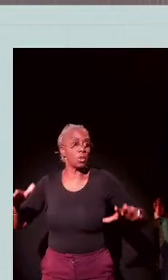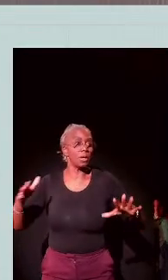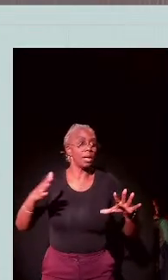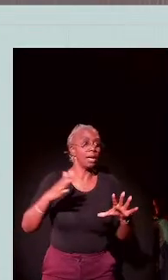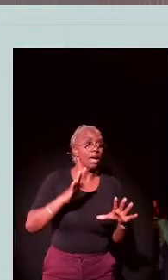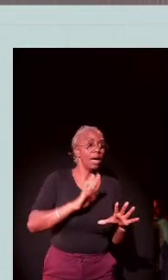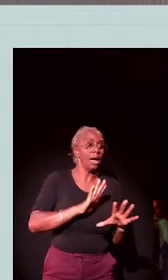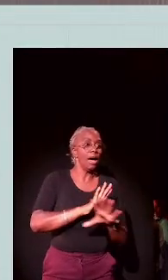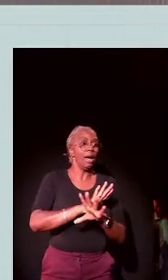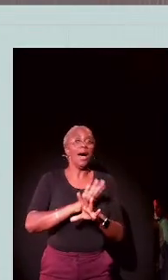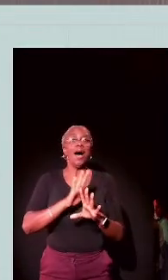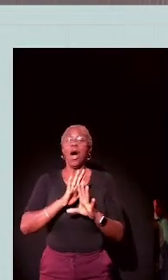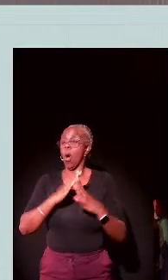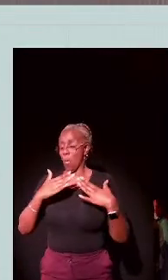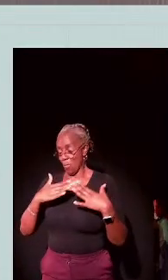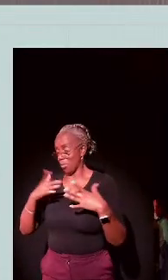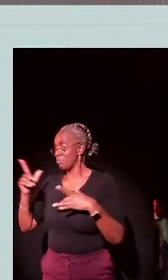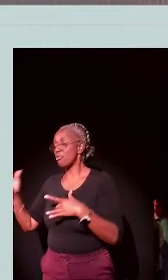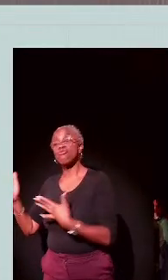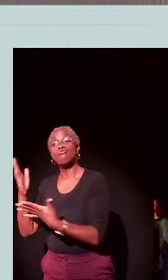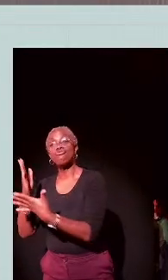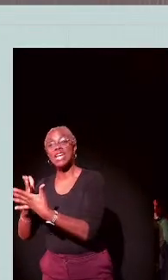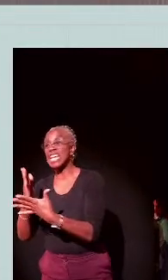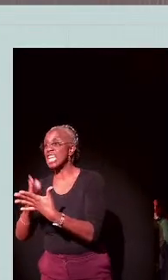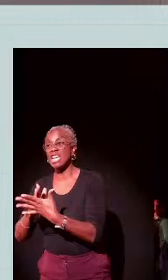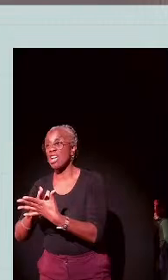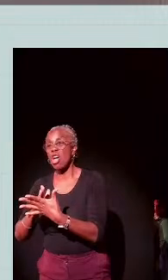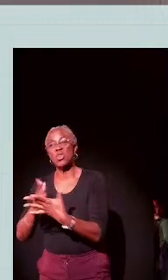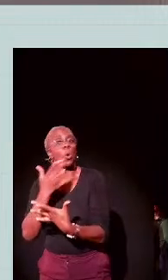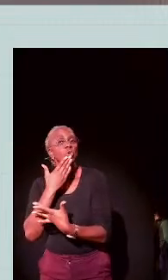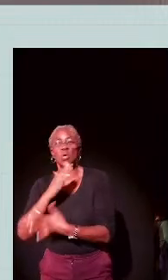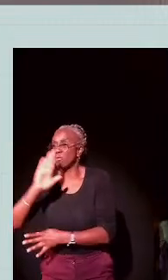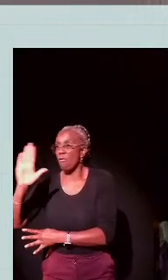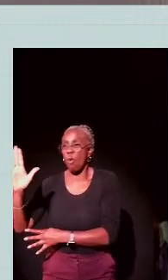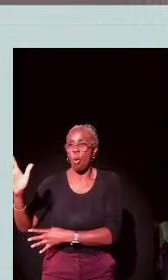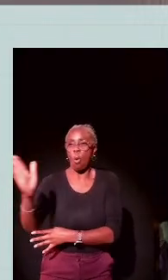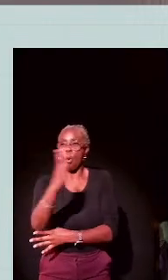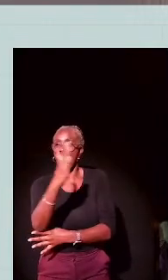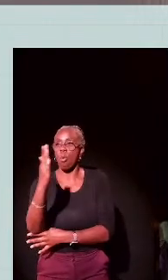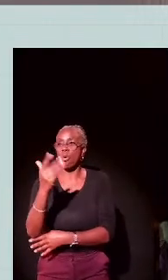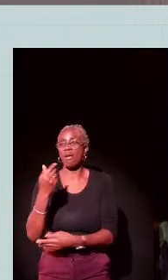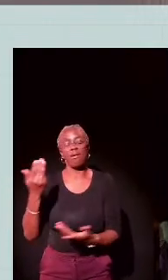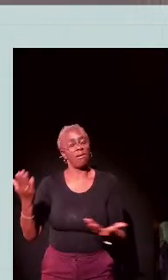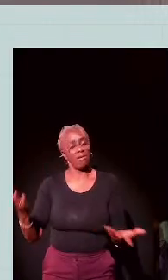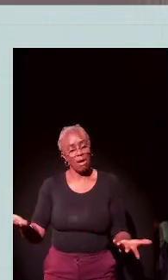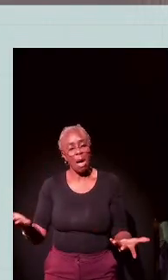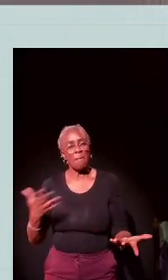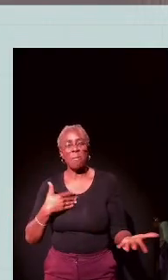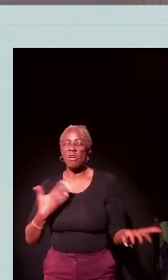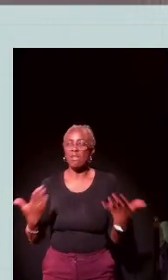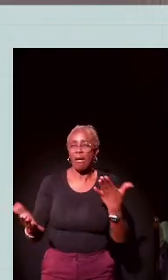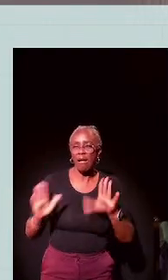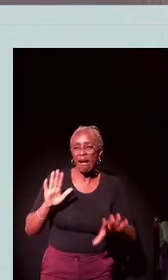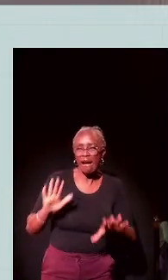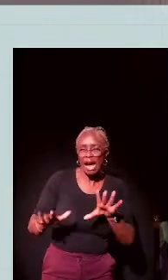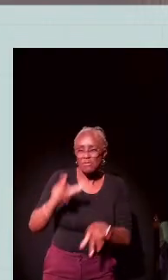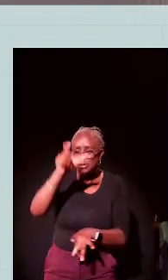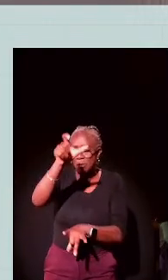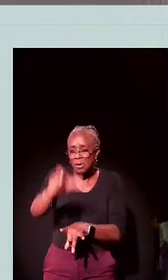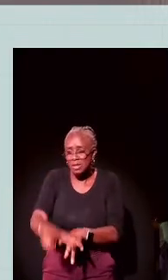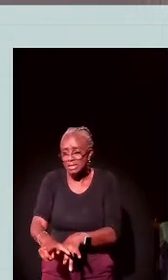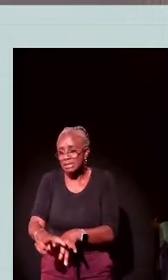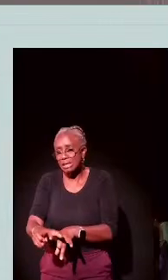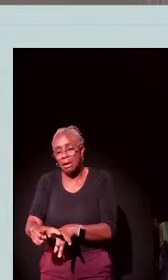they're not necessarily for everyone, but they're kind of made for an average-looking person and the